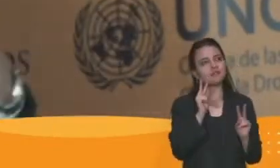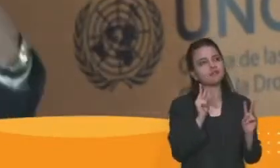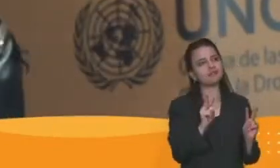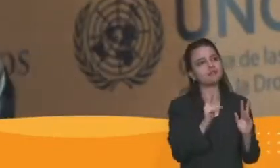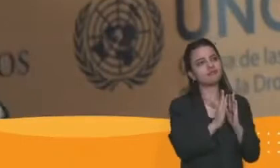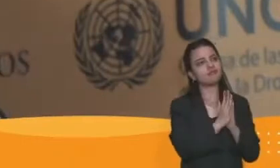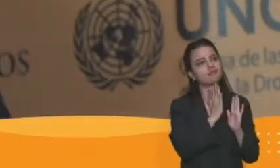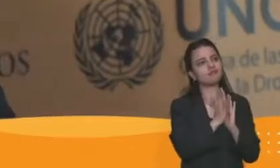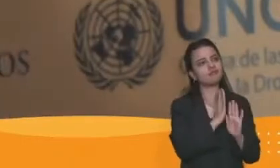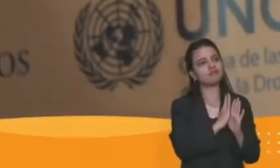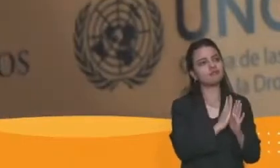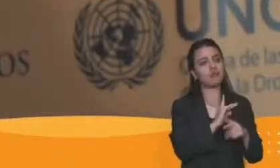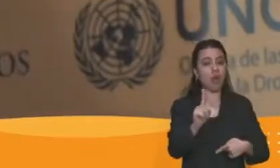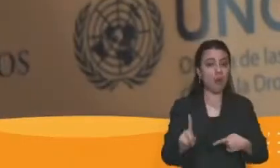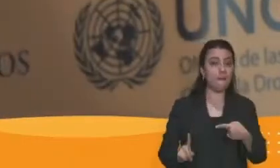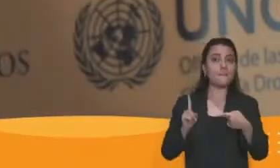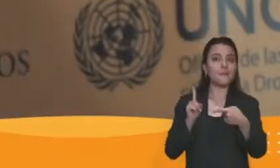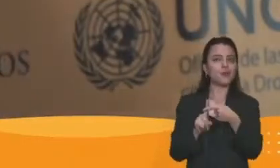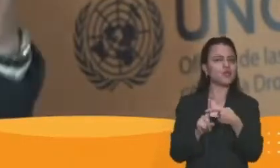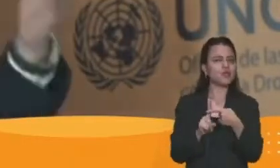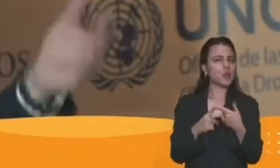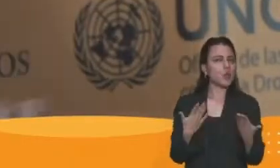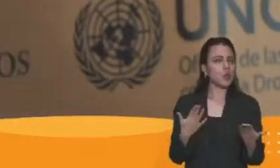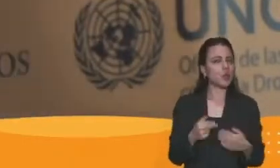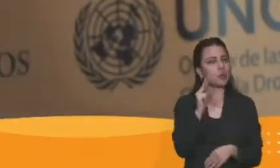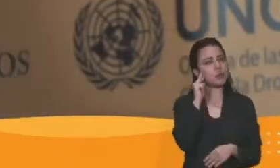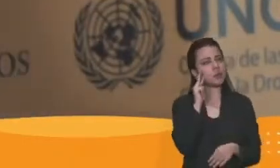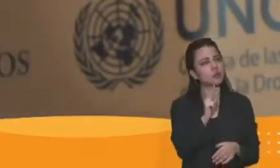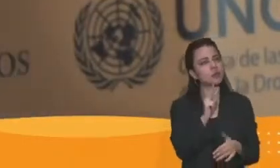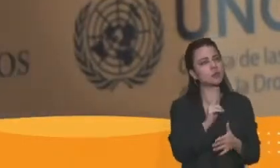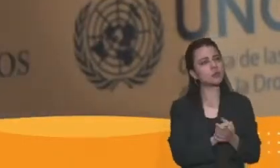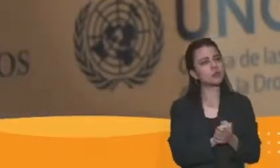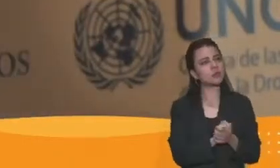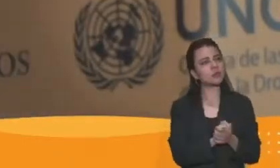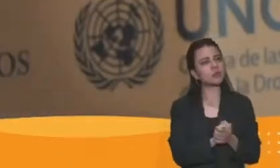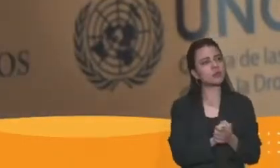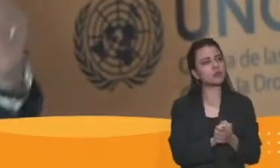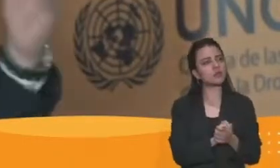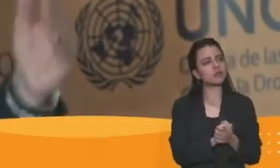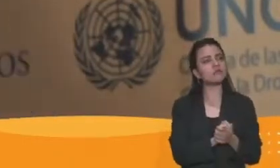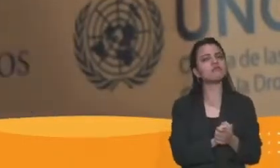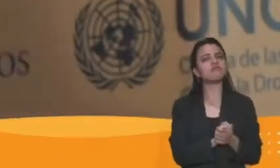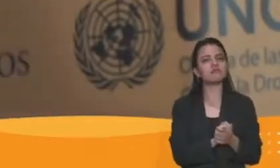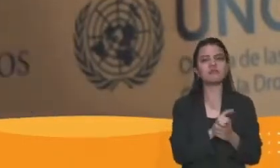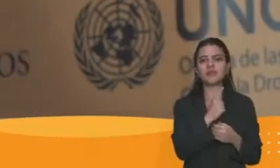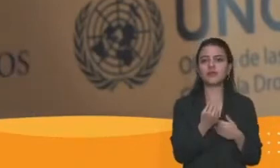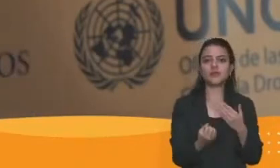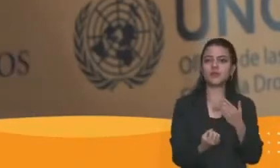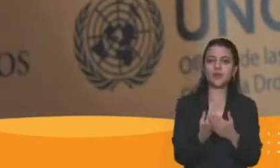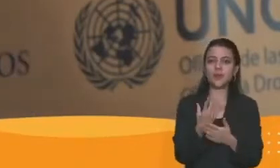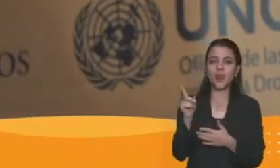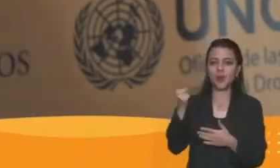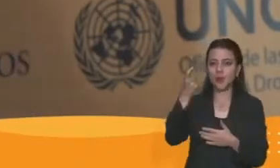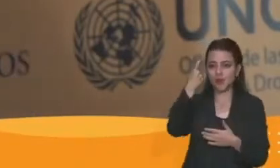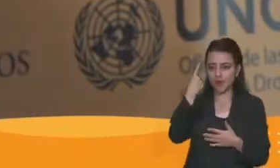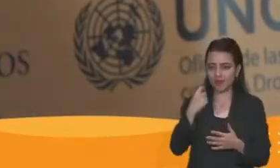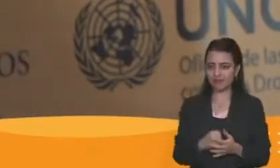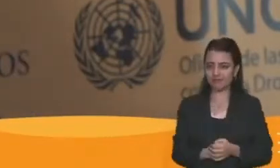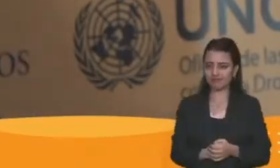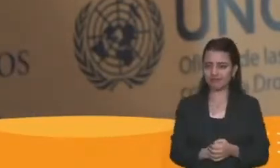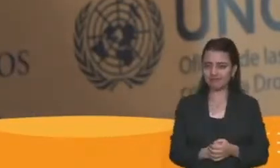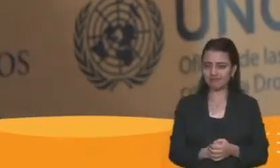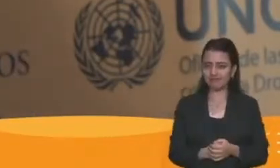what is positive in this report, what challenges are we going to have left since we're going to have a new government, and what should